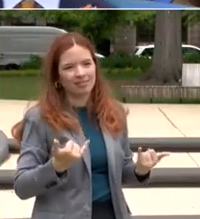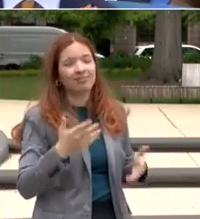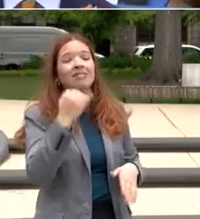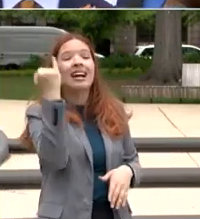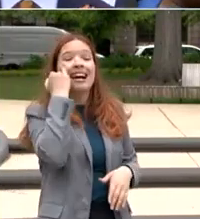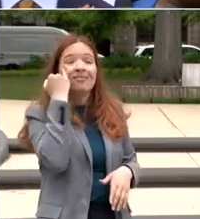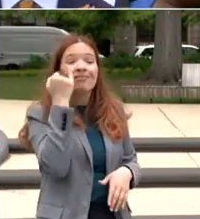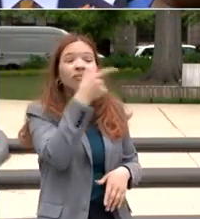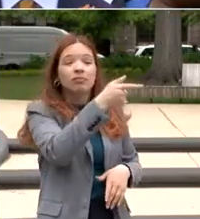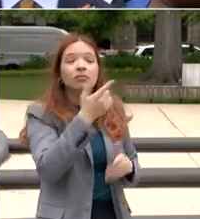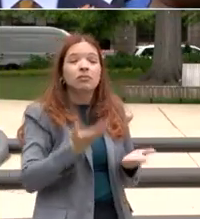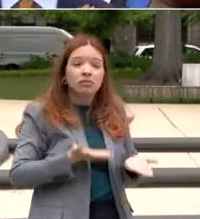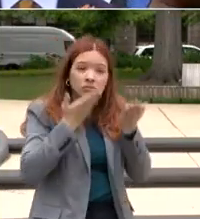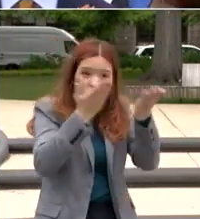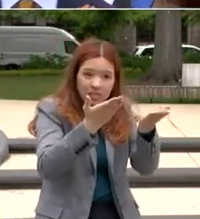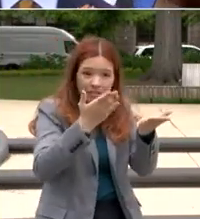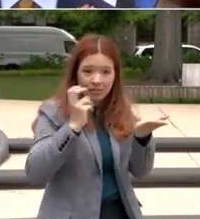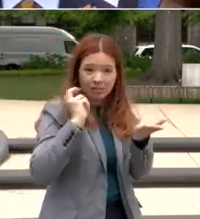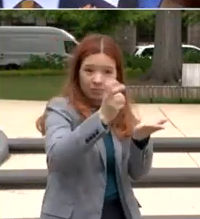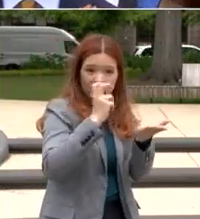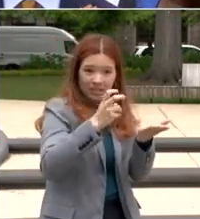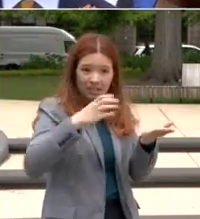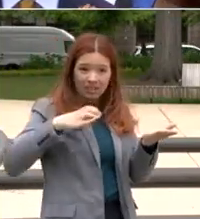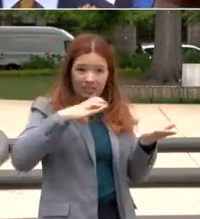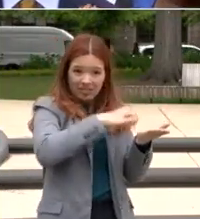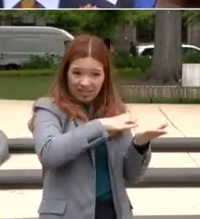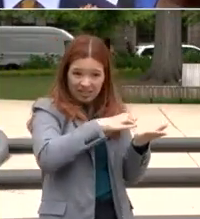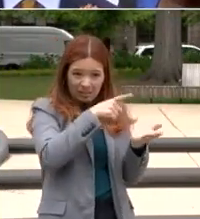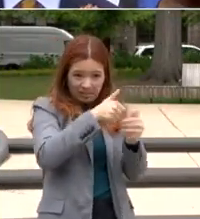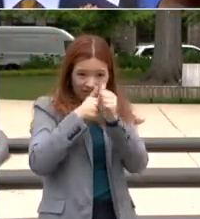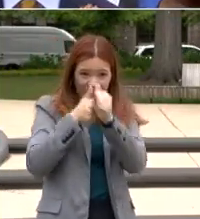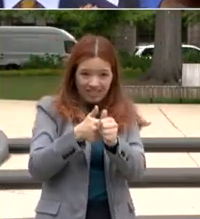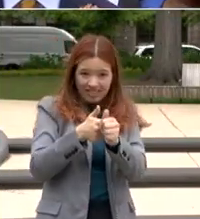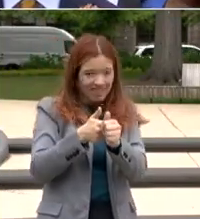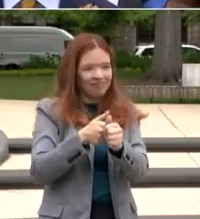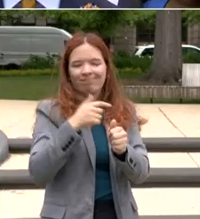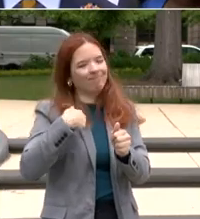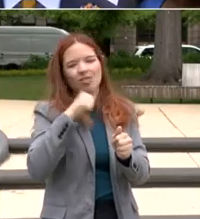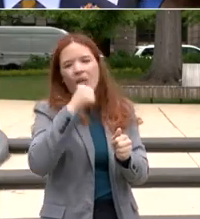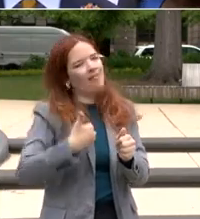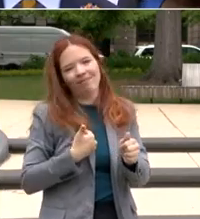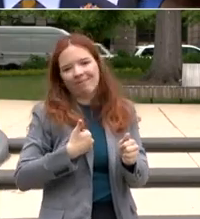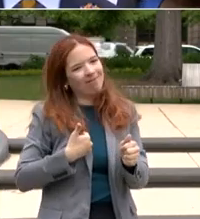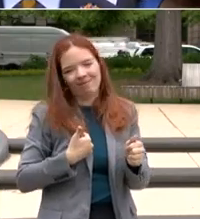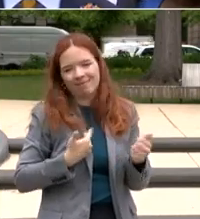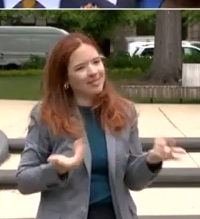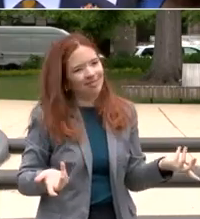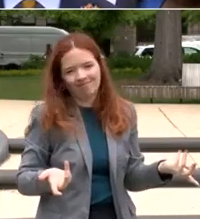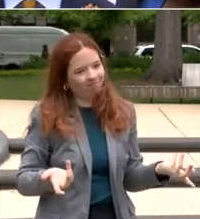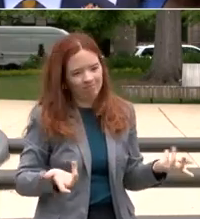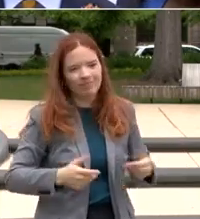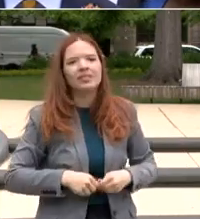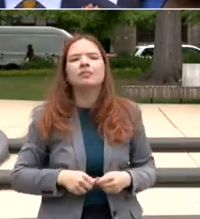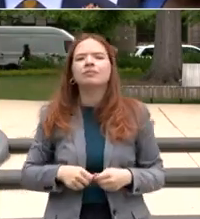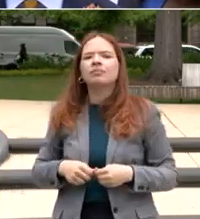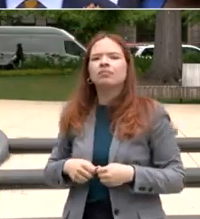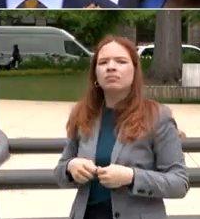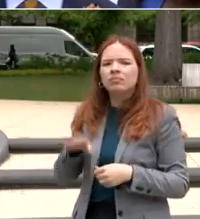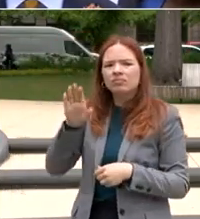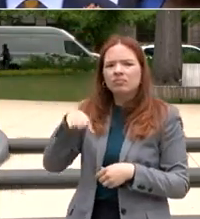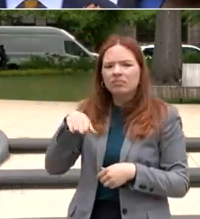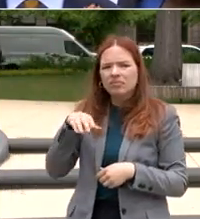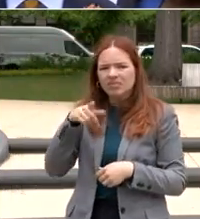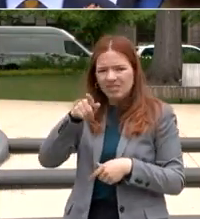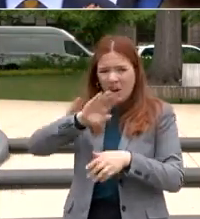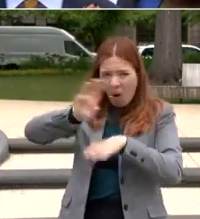the Transportation Committee are followed, we don't have anything. Well, Director Lott said this is for all users of the